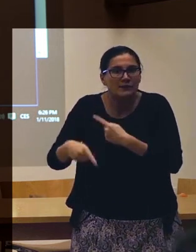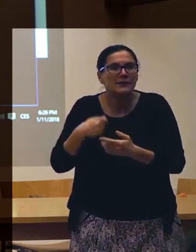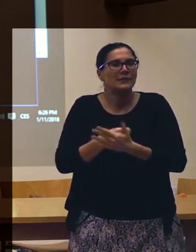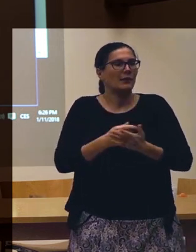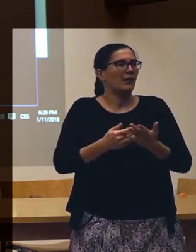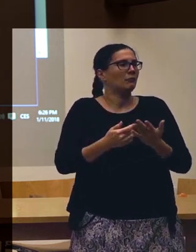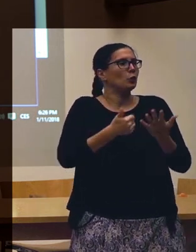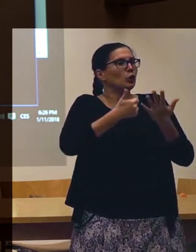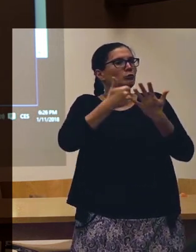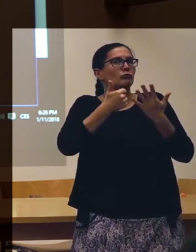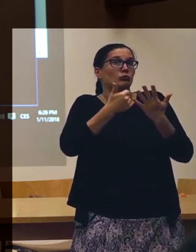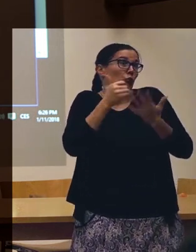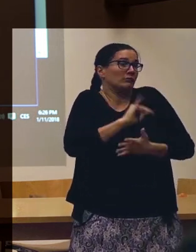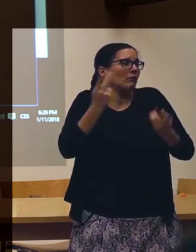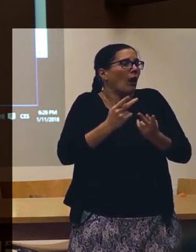than 6 years. And